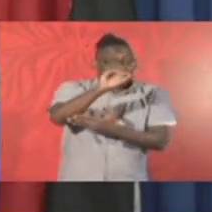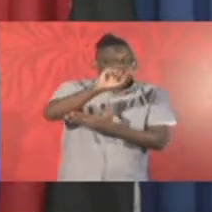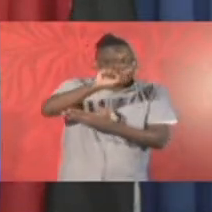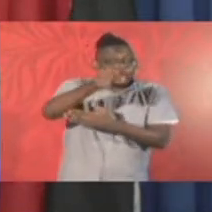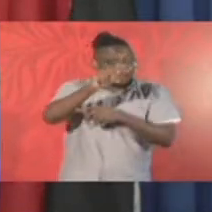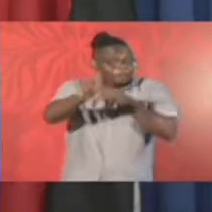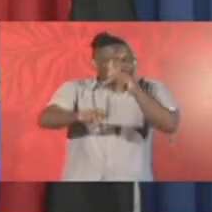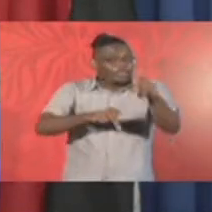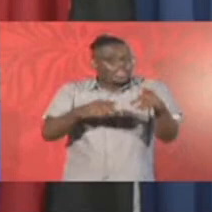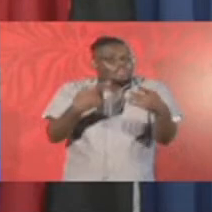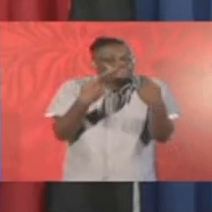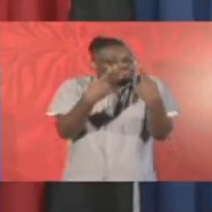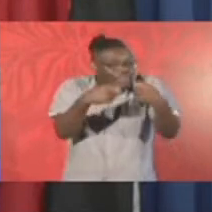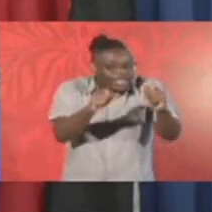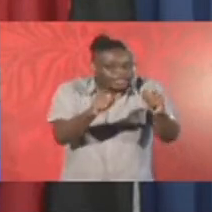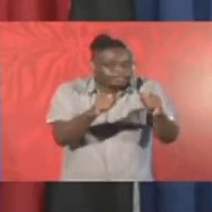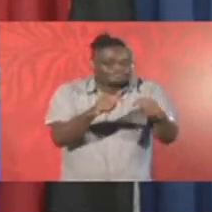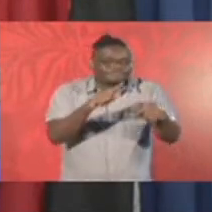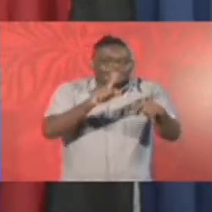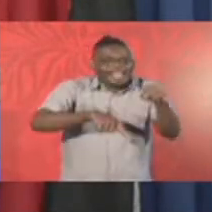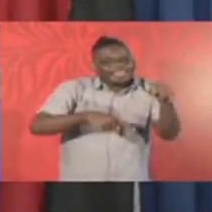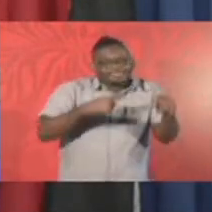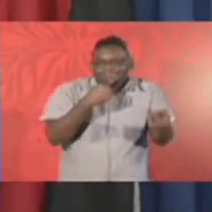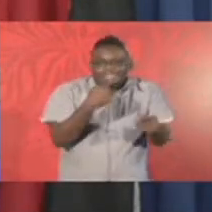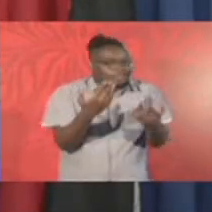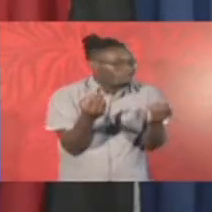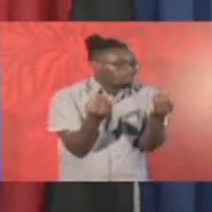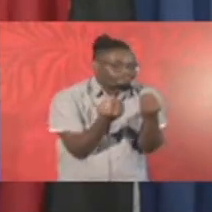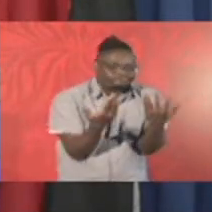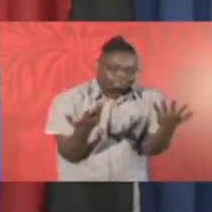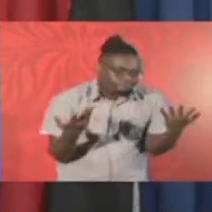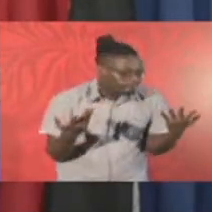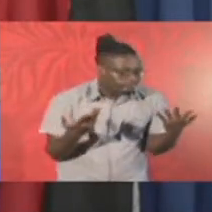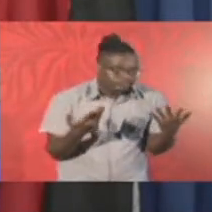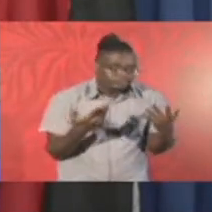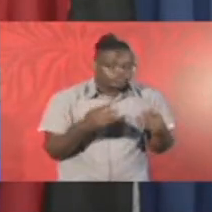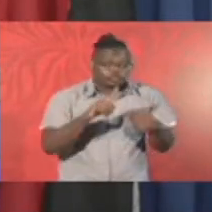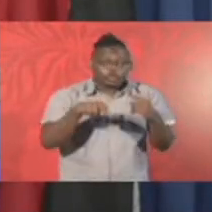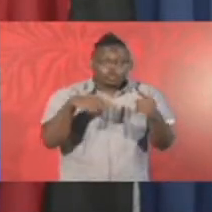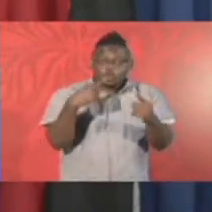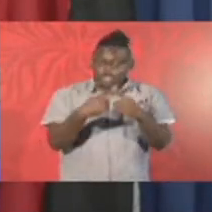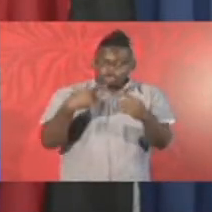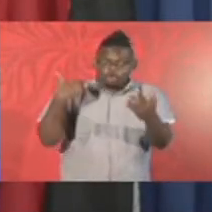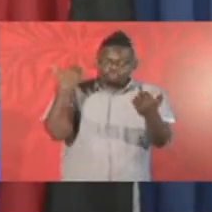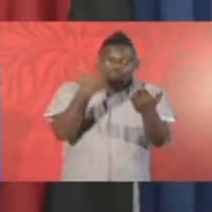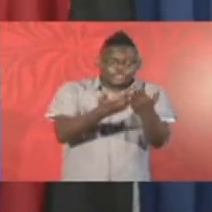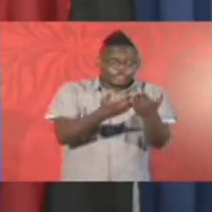the vaccination program is in fact successful and is expected to be